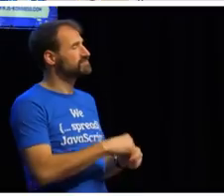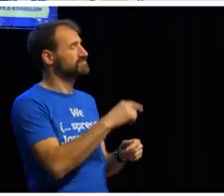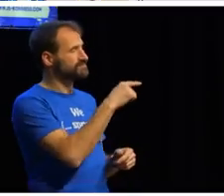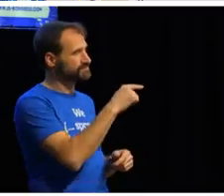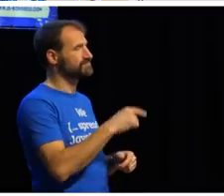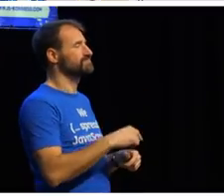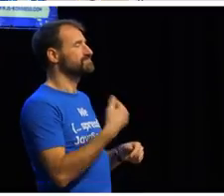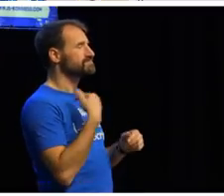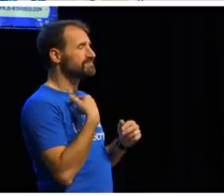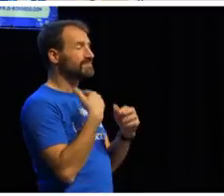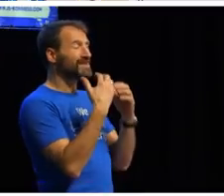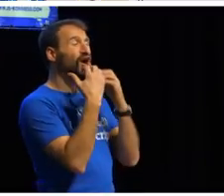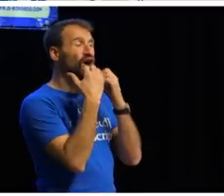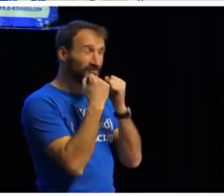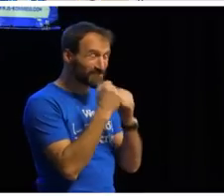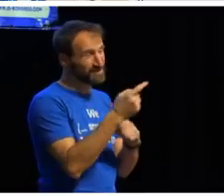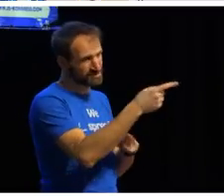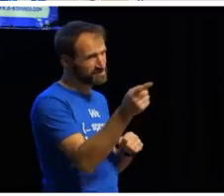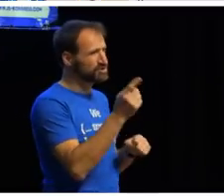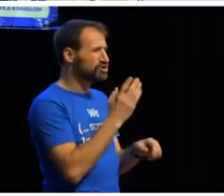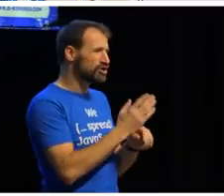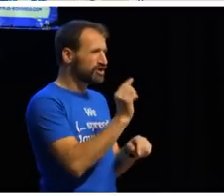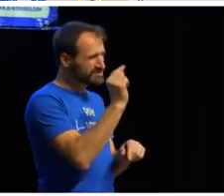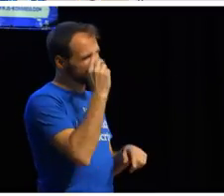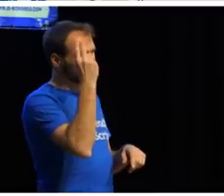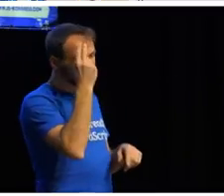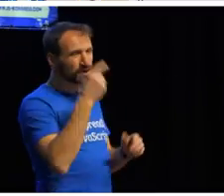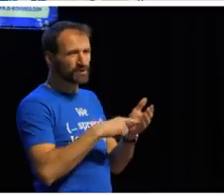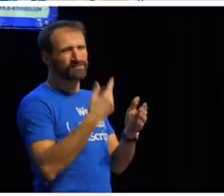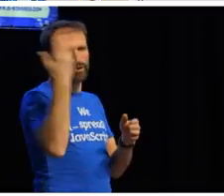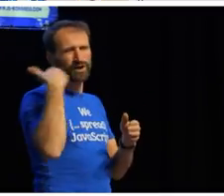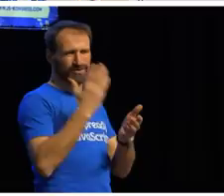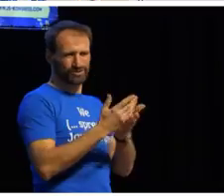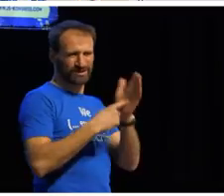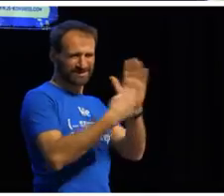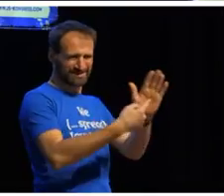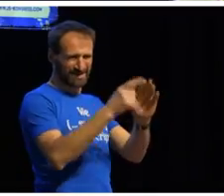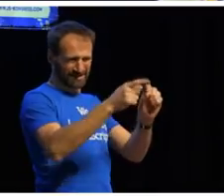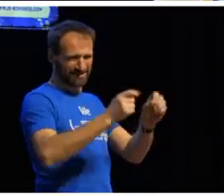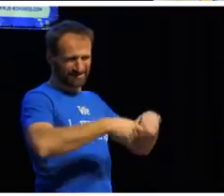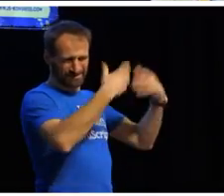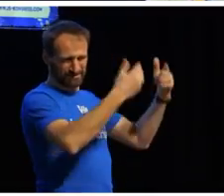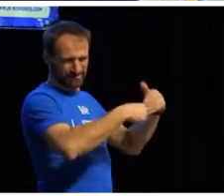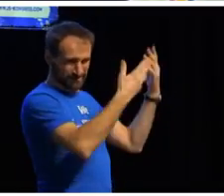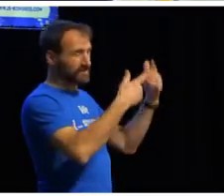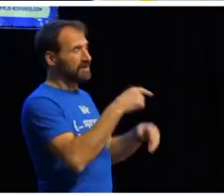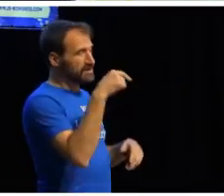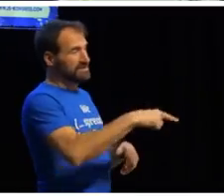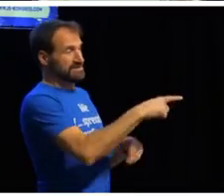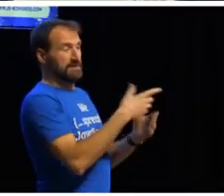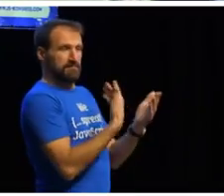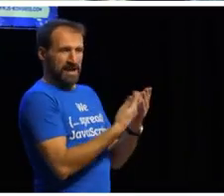you understand most of it already because I showed it in the slides. And this is exactly the example that I just showed you,